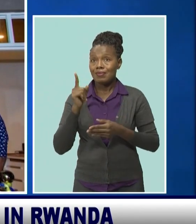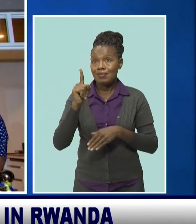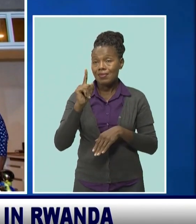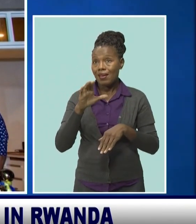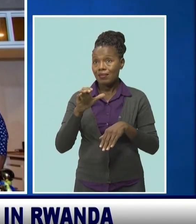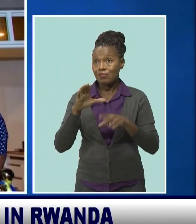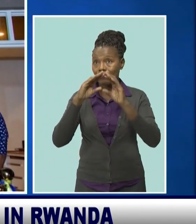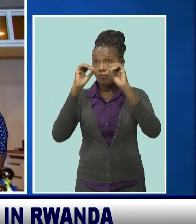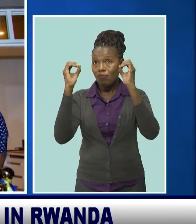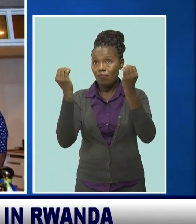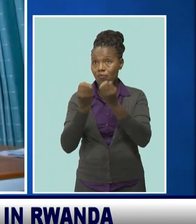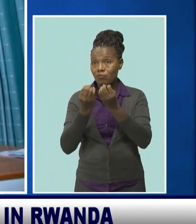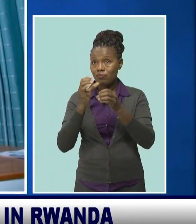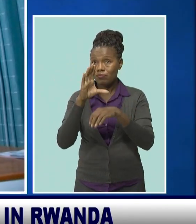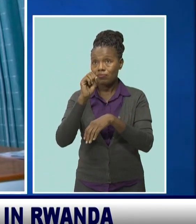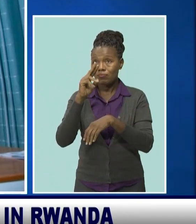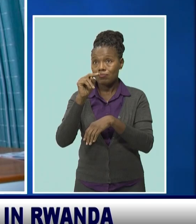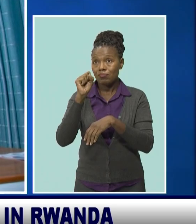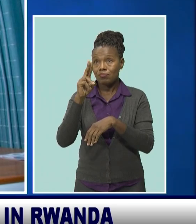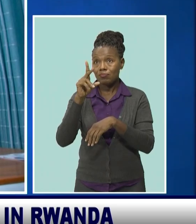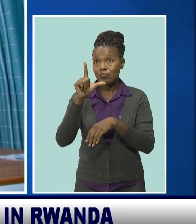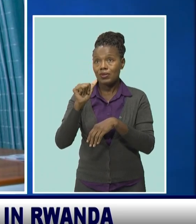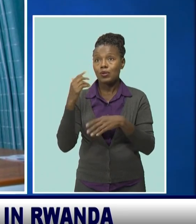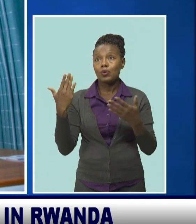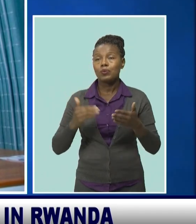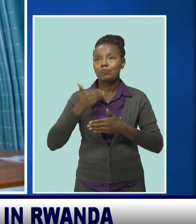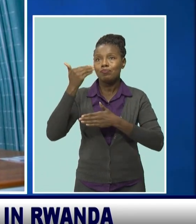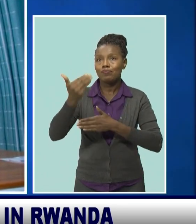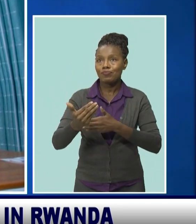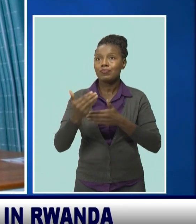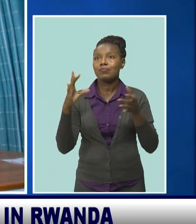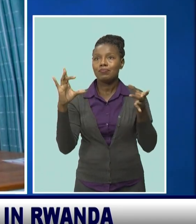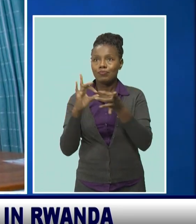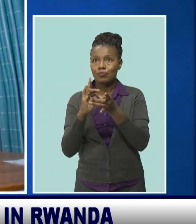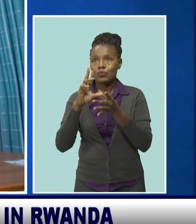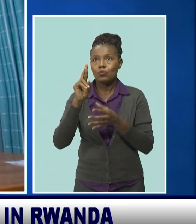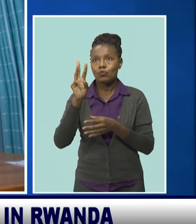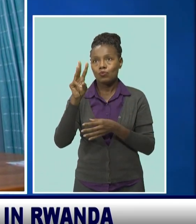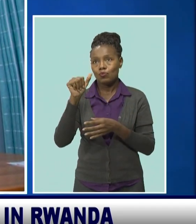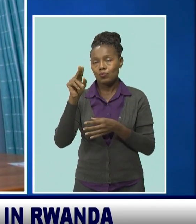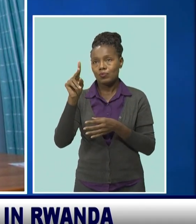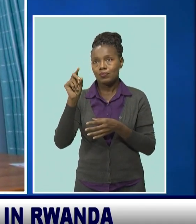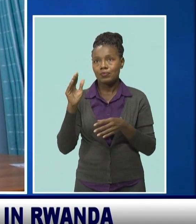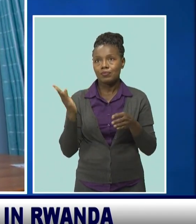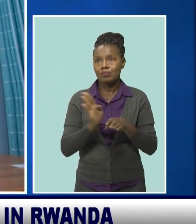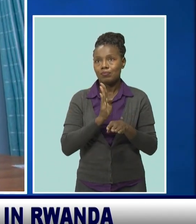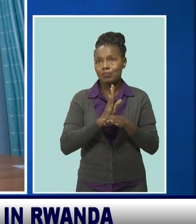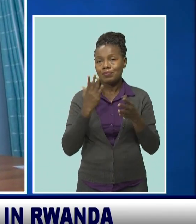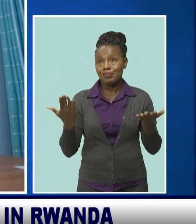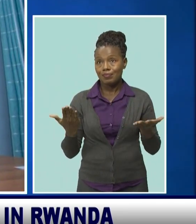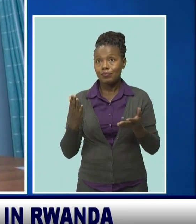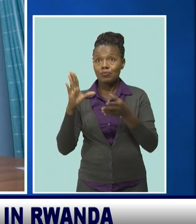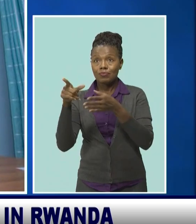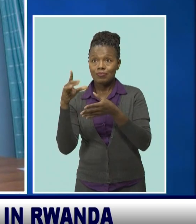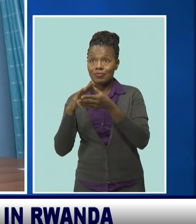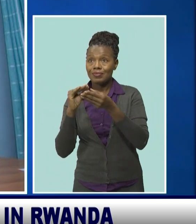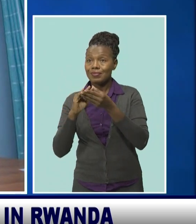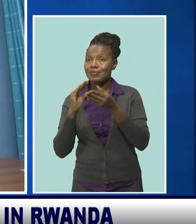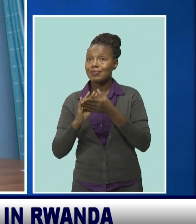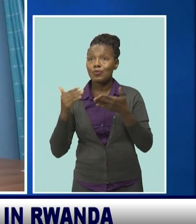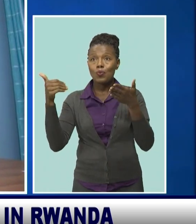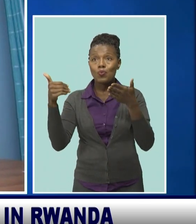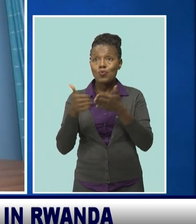in diplomatic relations between the two countries. According to Ms. Motley, Barbados is breaking new ground given that its relationship with Rwanda